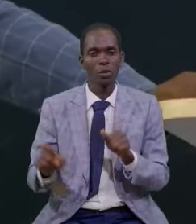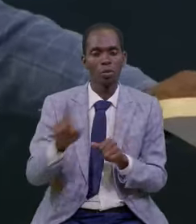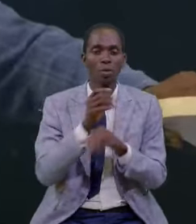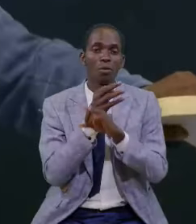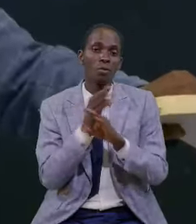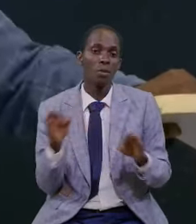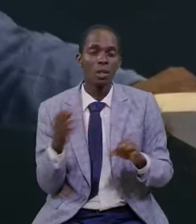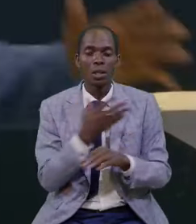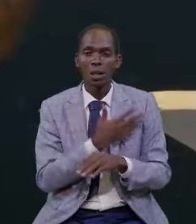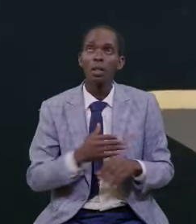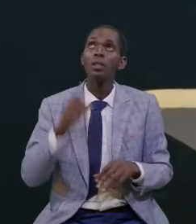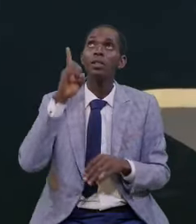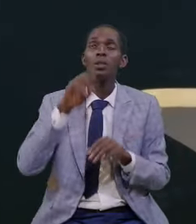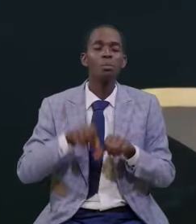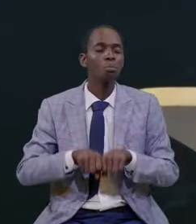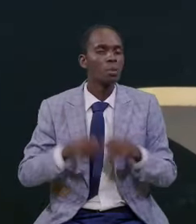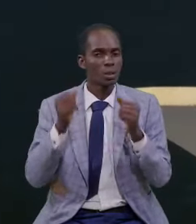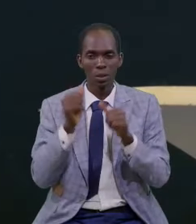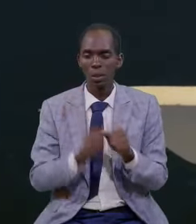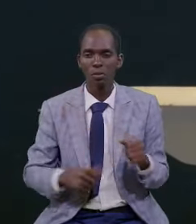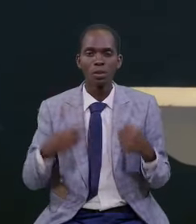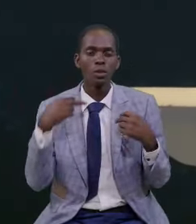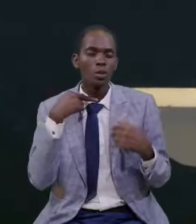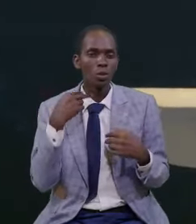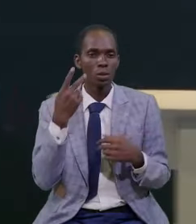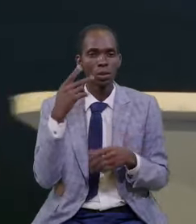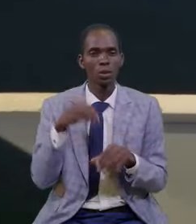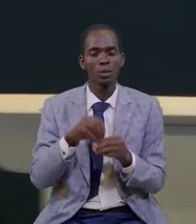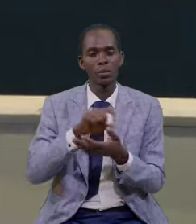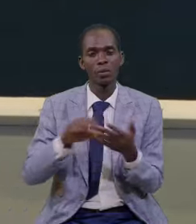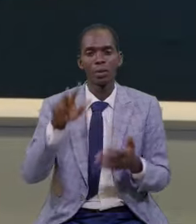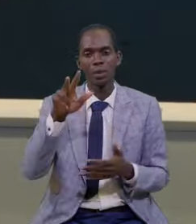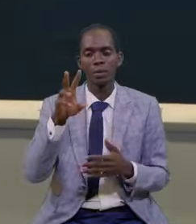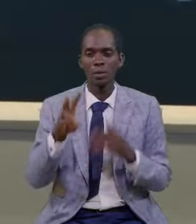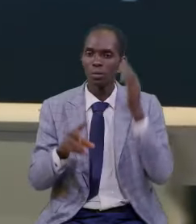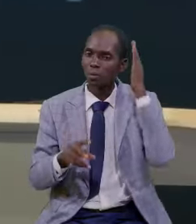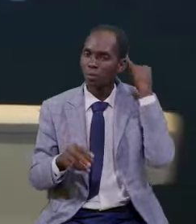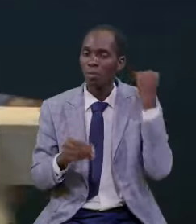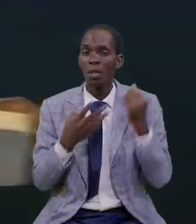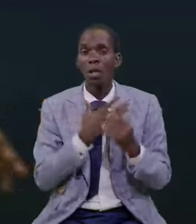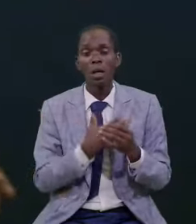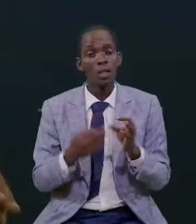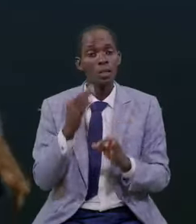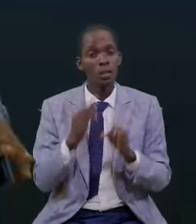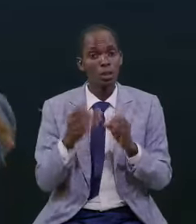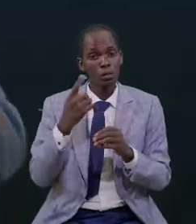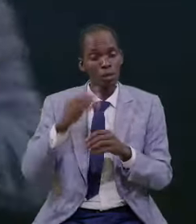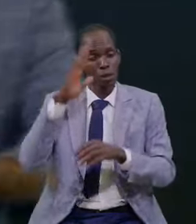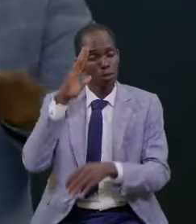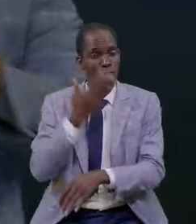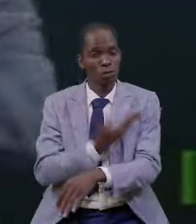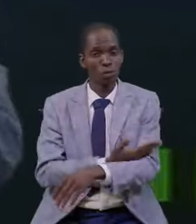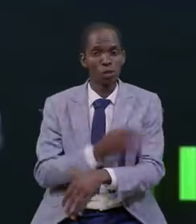every yoke. He tells us in verse 36. And he says, if the Son therefore